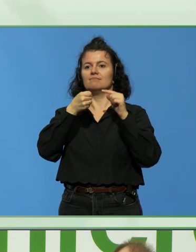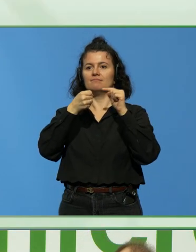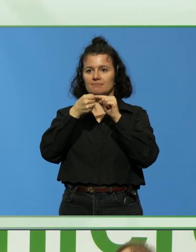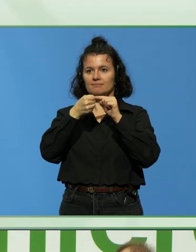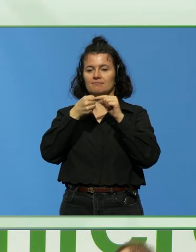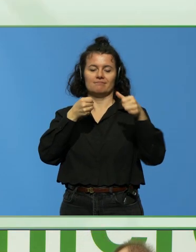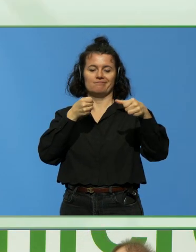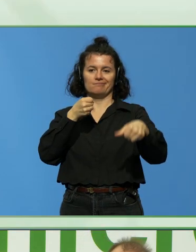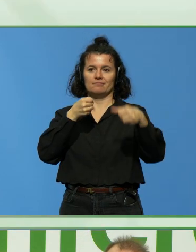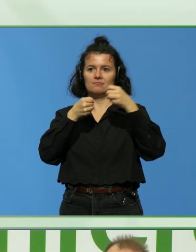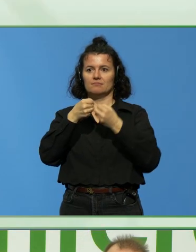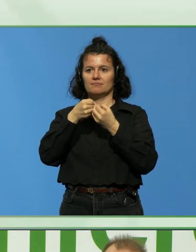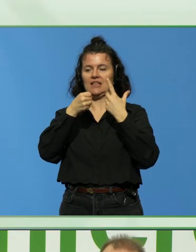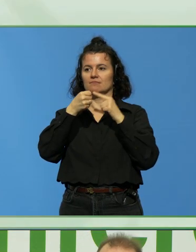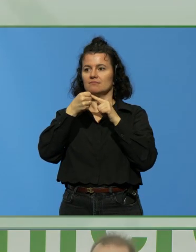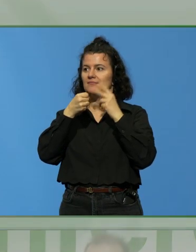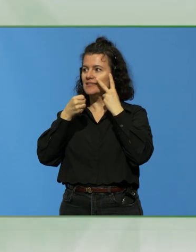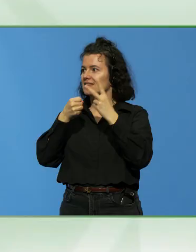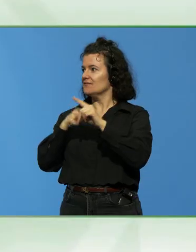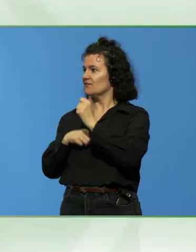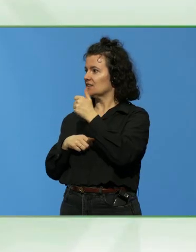we see a first question here, please.